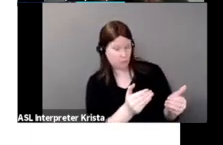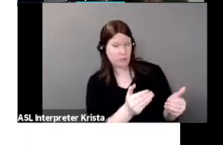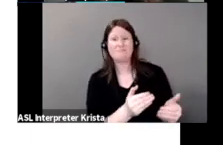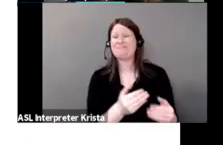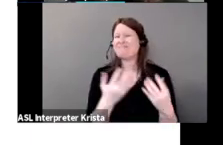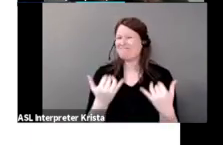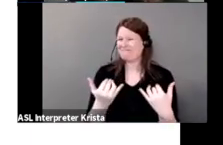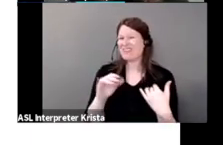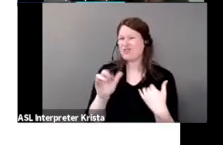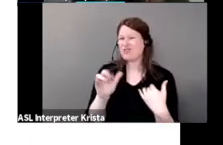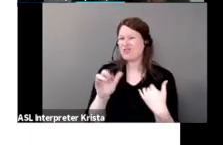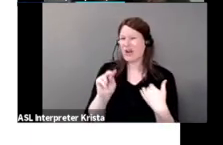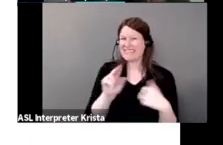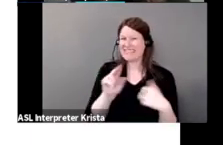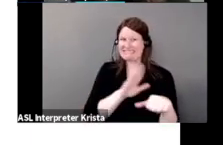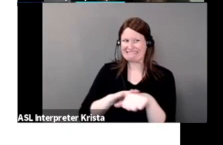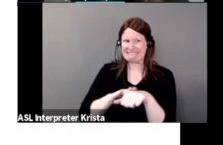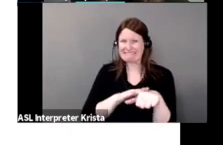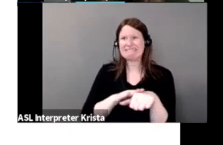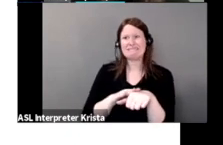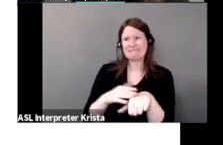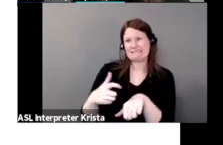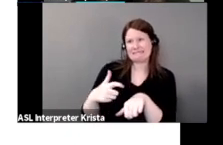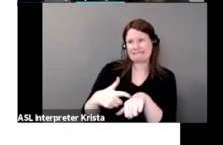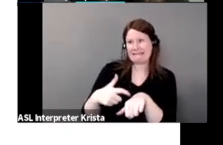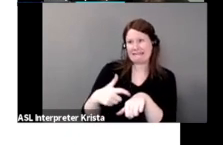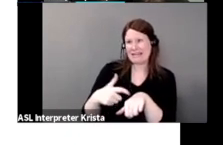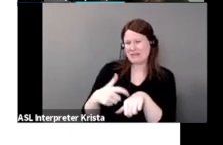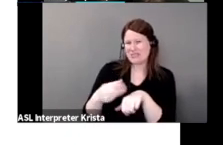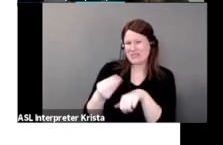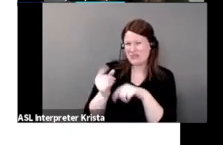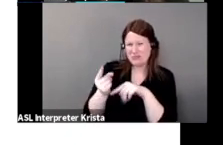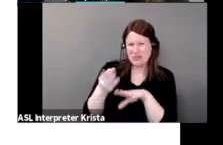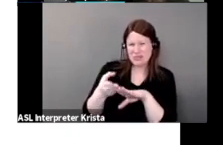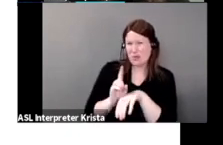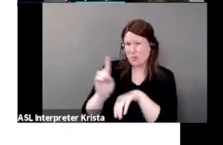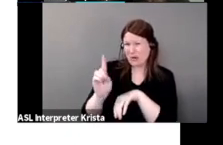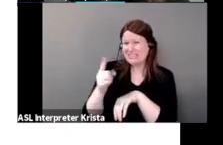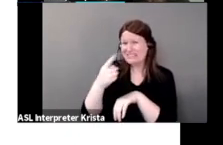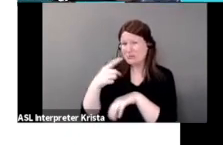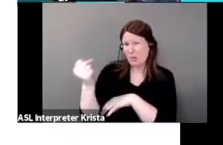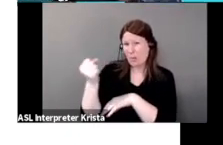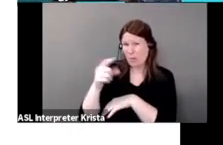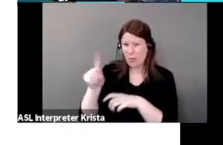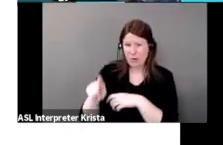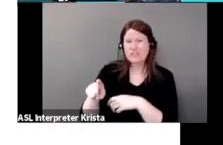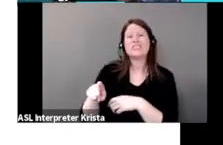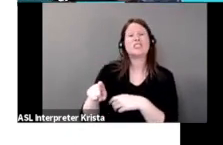2 minutes to 1. So if you can, please hold your remaining questions until the end. Thanks. Okay.